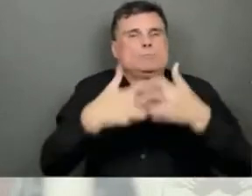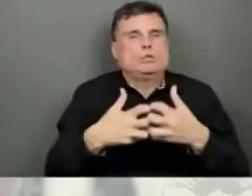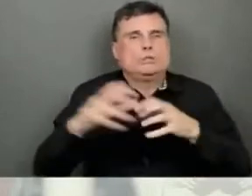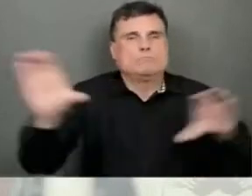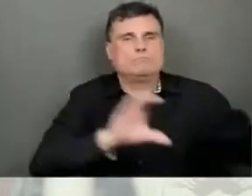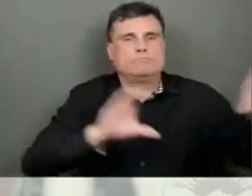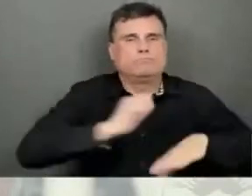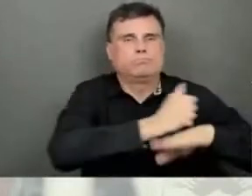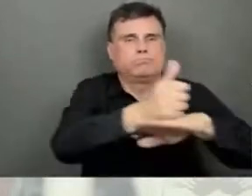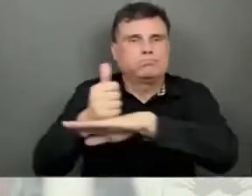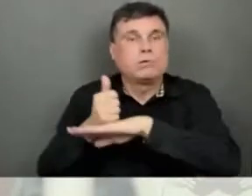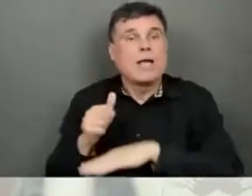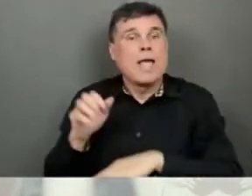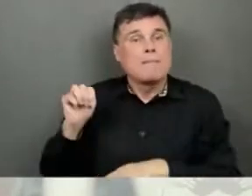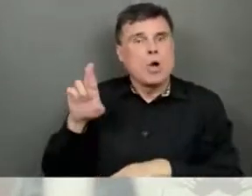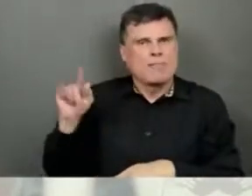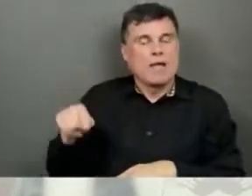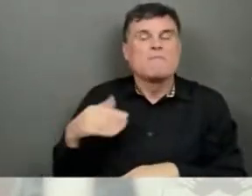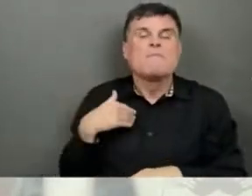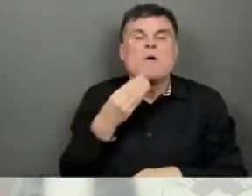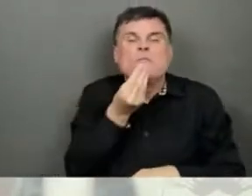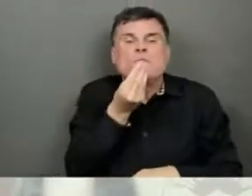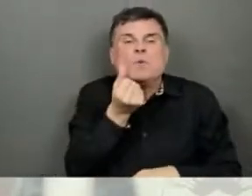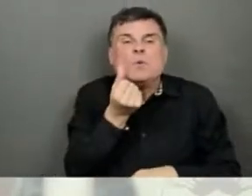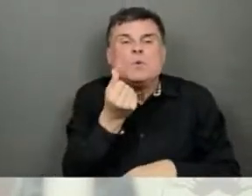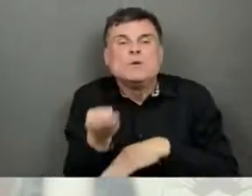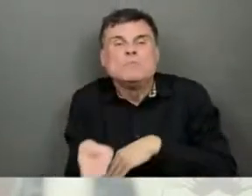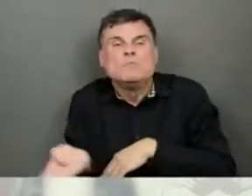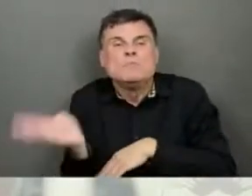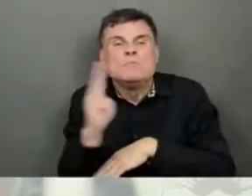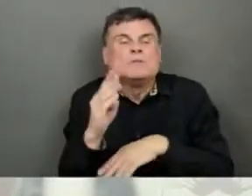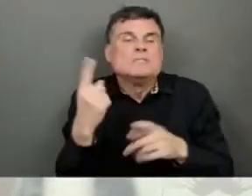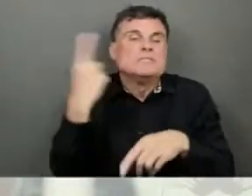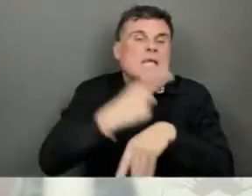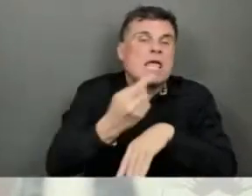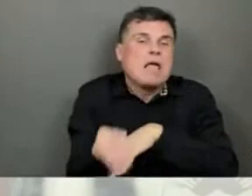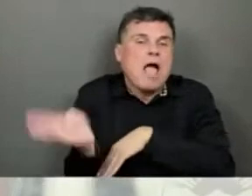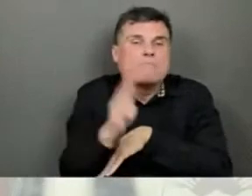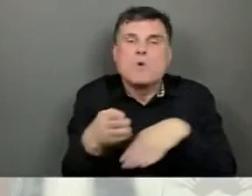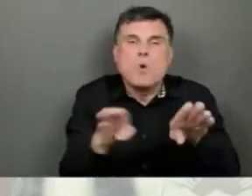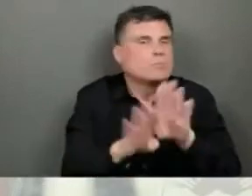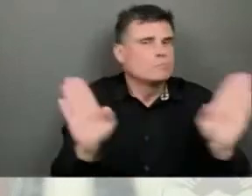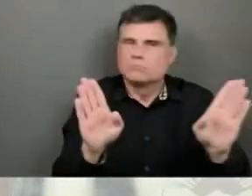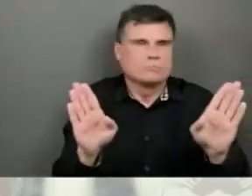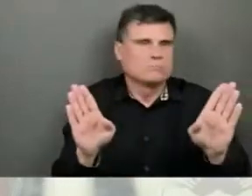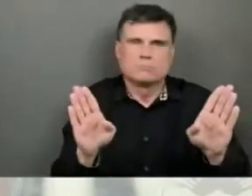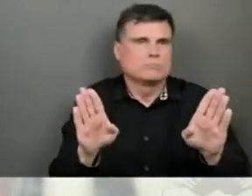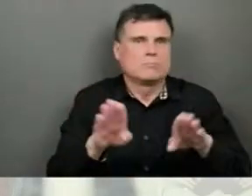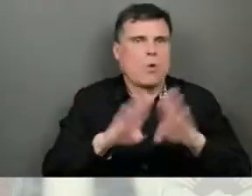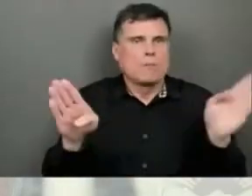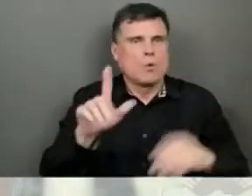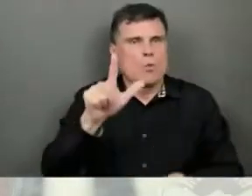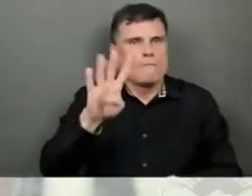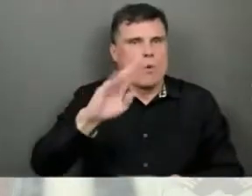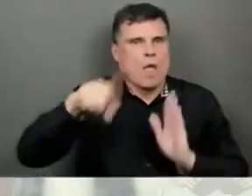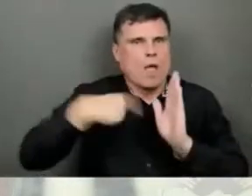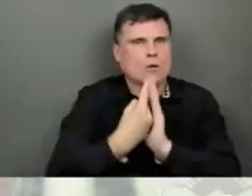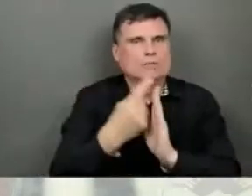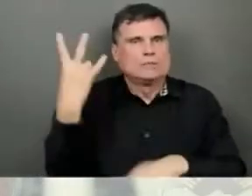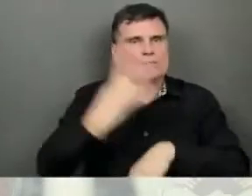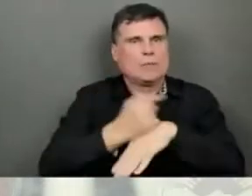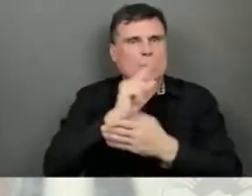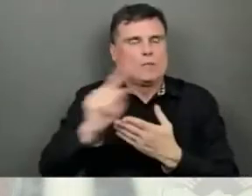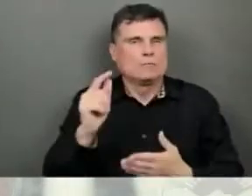in BC. It was only 1 before. And at least 19/7 in 19 cases. In addition, we've purchased some of